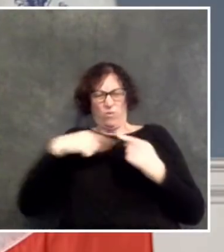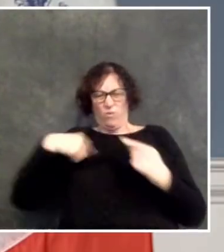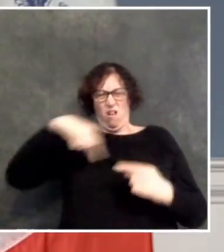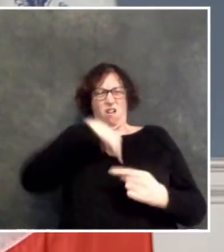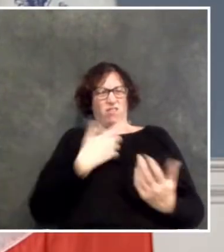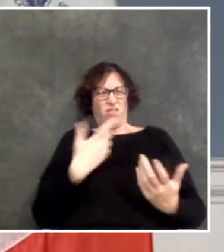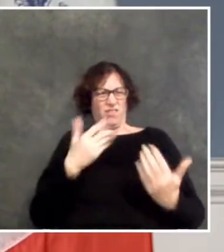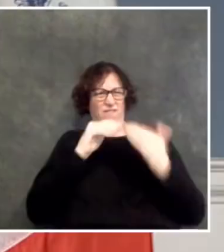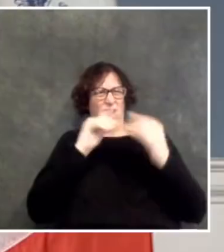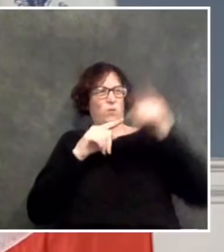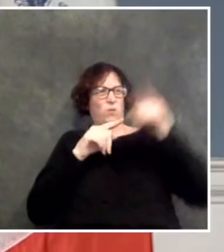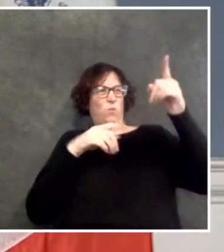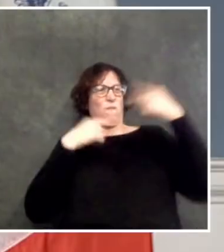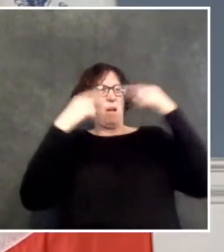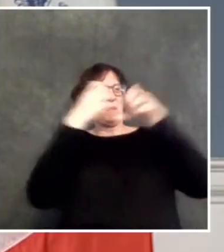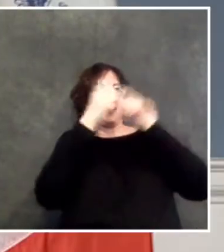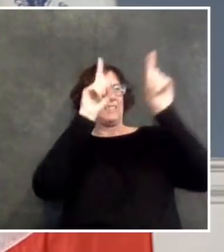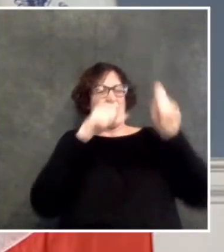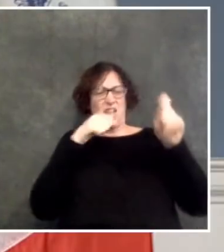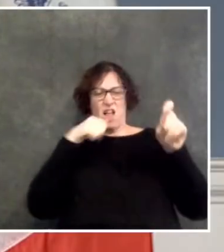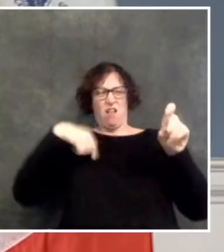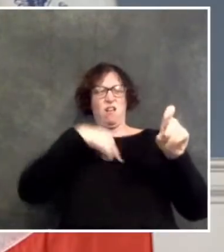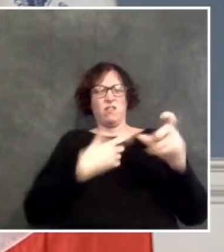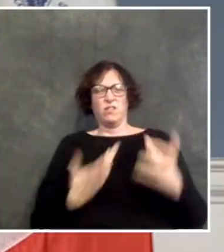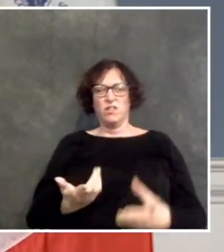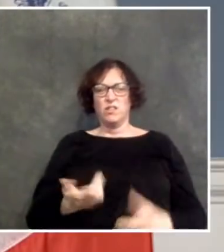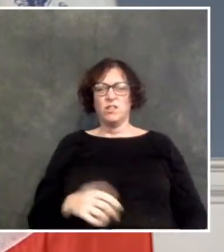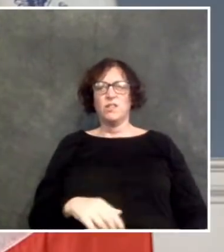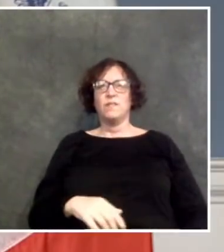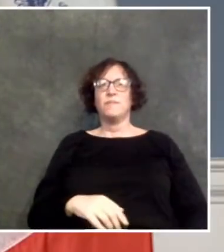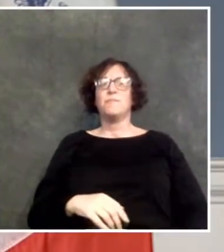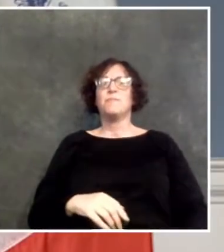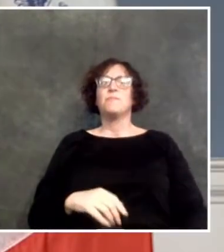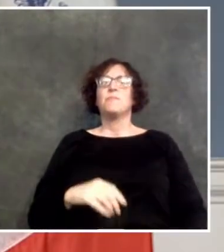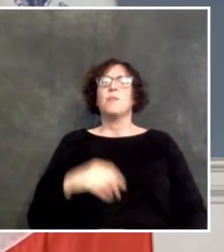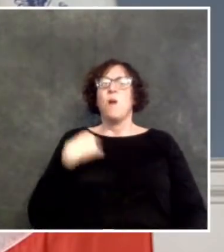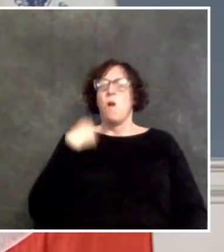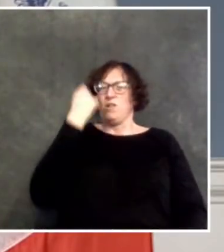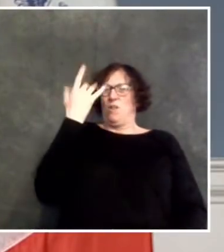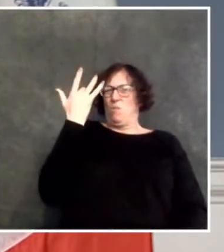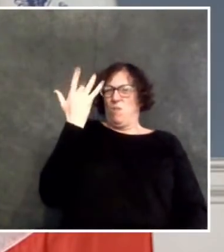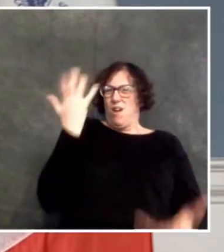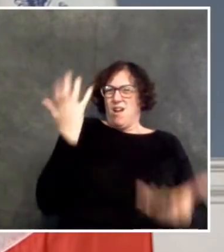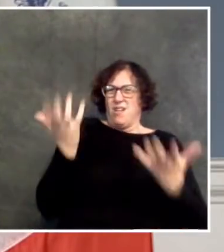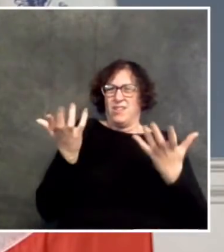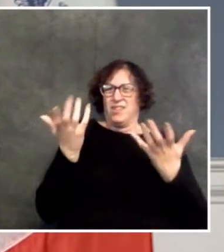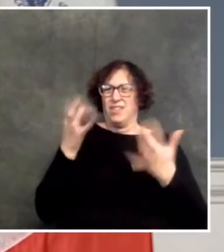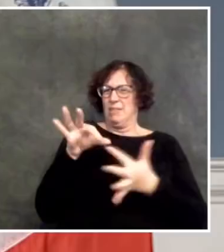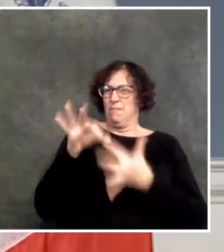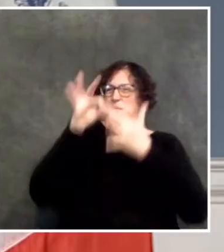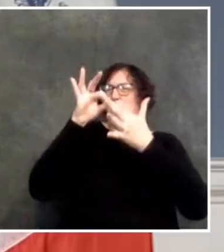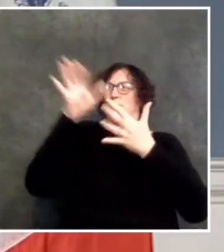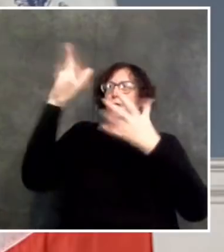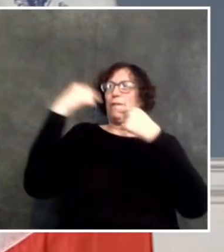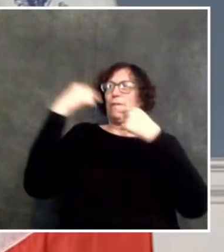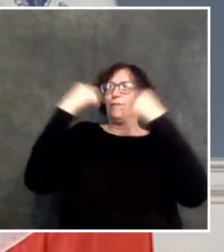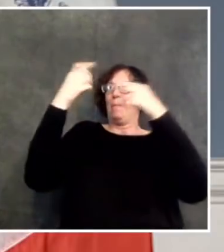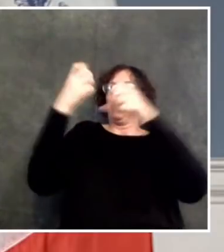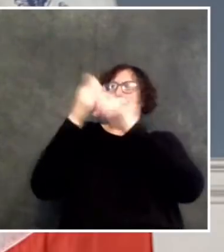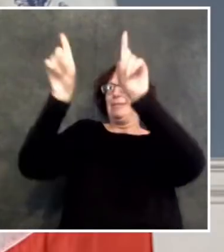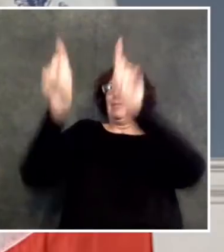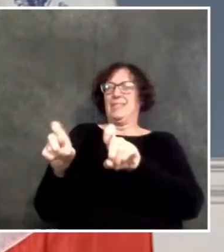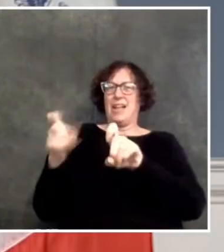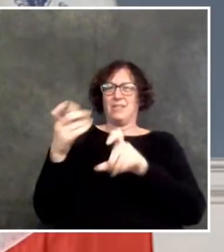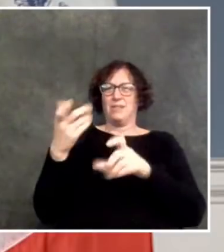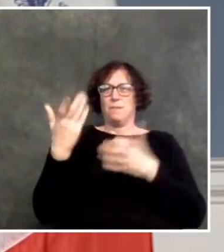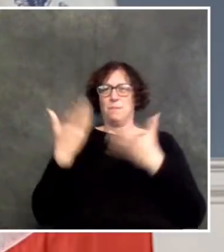first responders. I mean, it just makes no sense for someone who's privileged to look out for themselves ahead of all the other people who need it